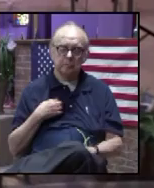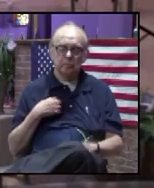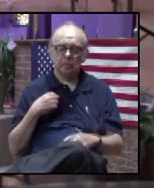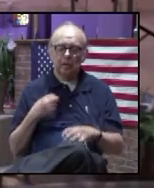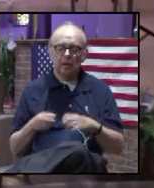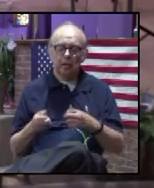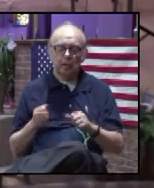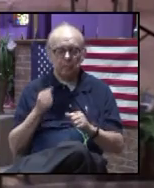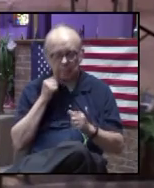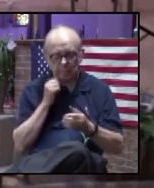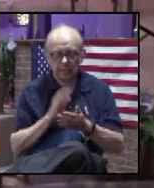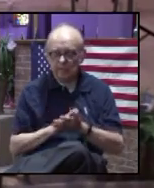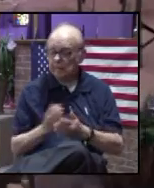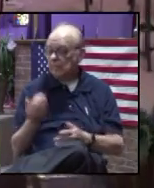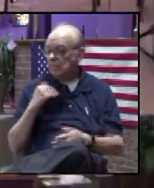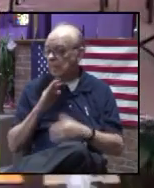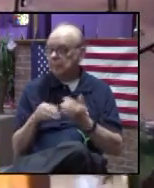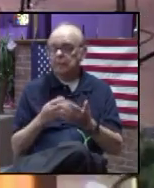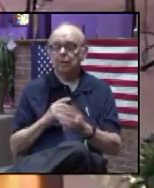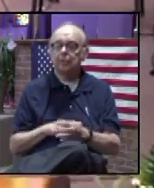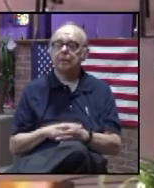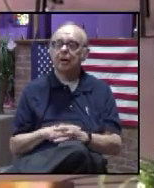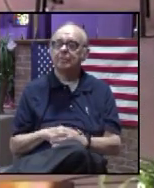my wife reminds me all the time.